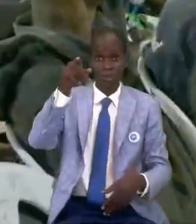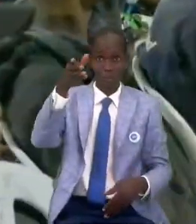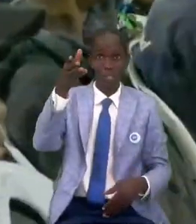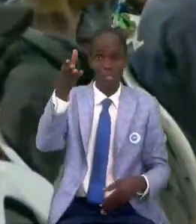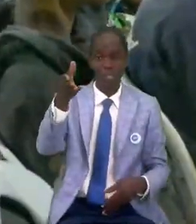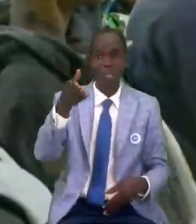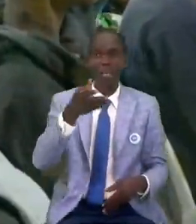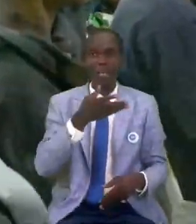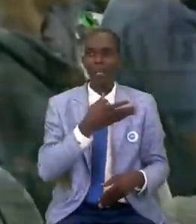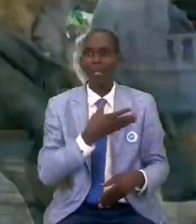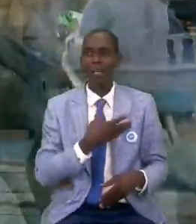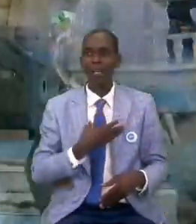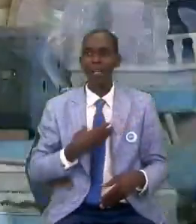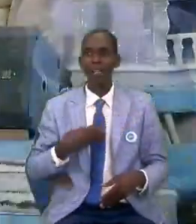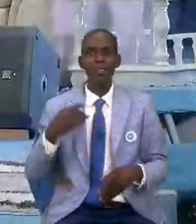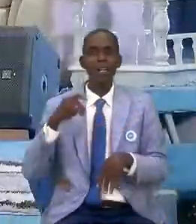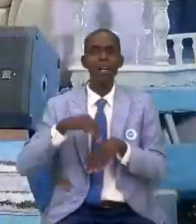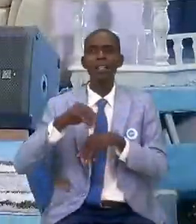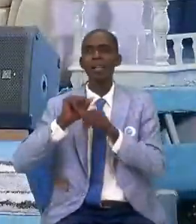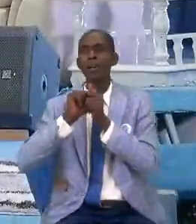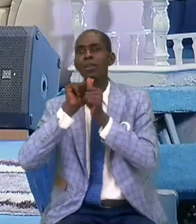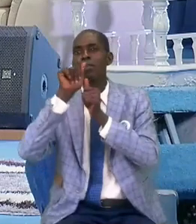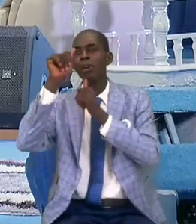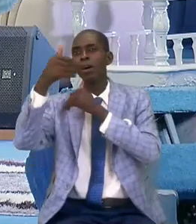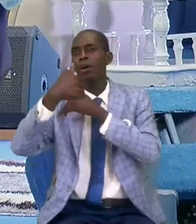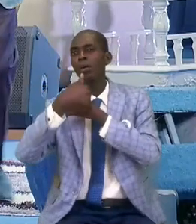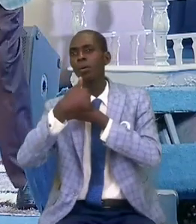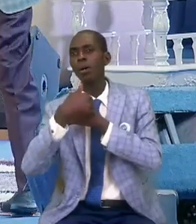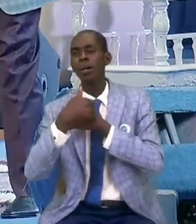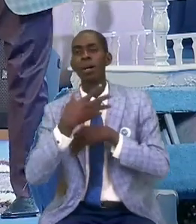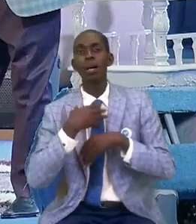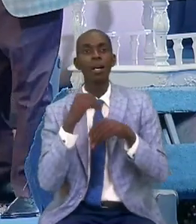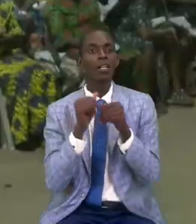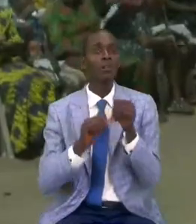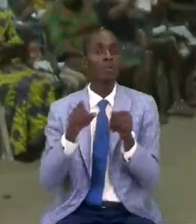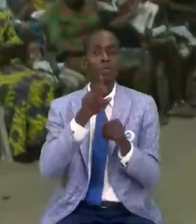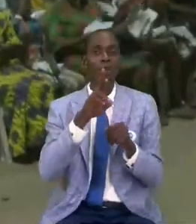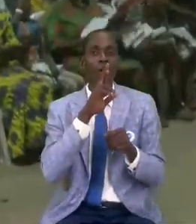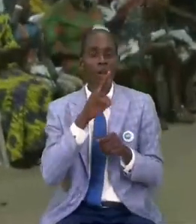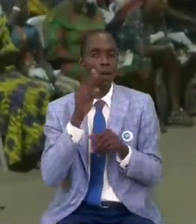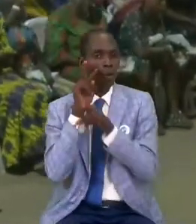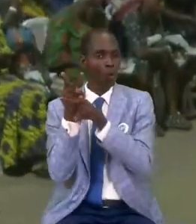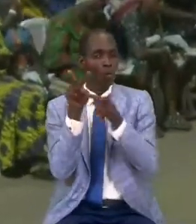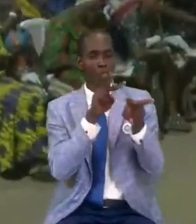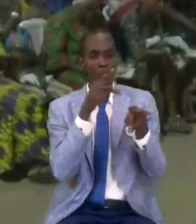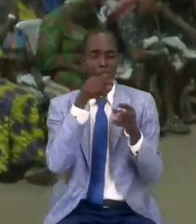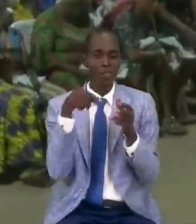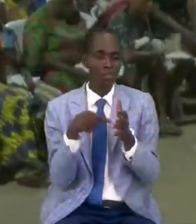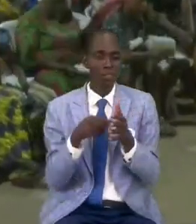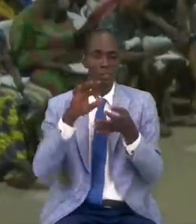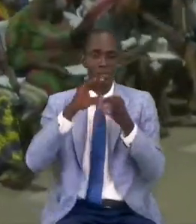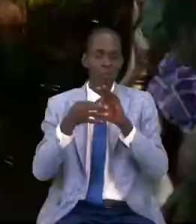and everywhere you are hearing the voice and you are hearing the preaching now. Everyone. What is the